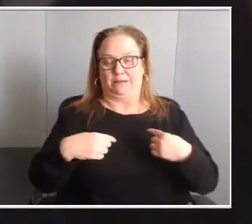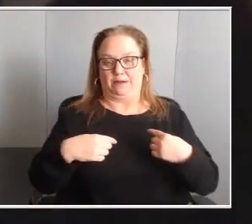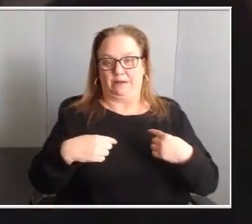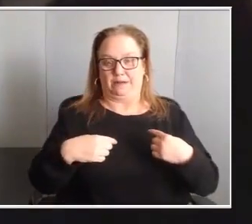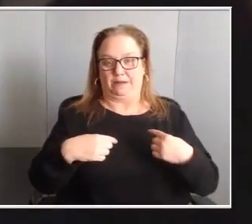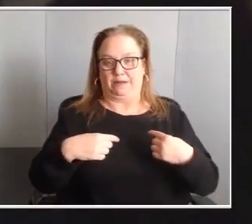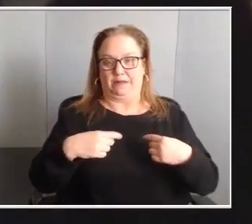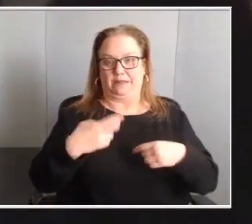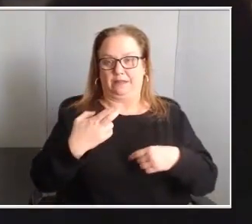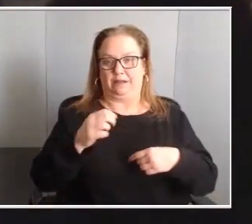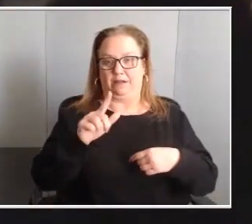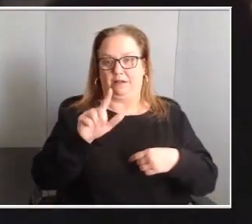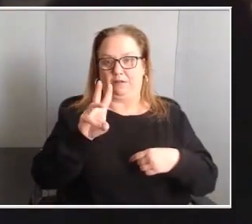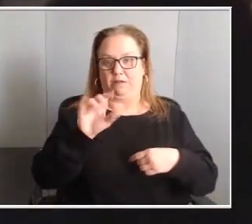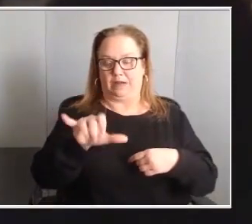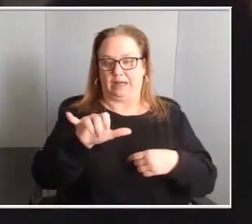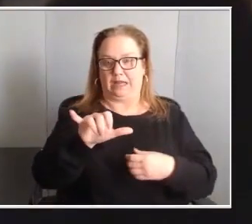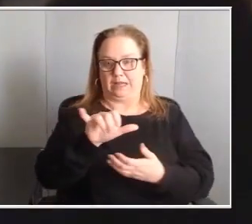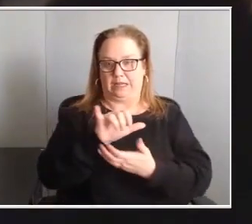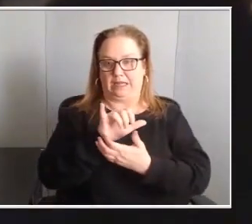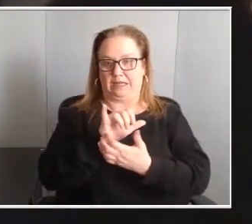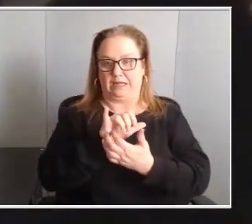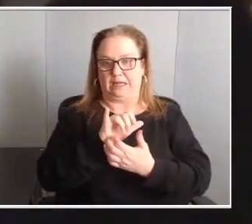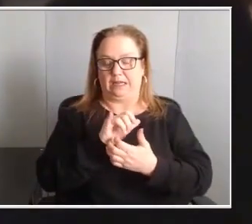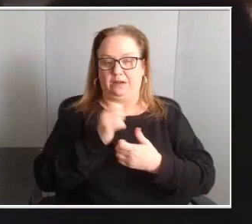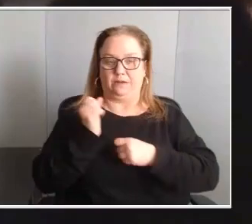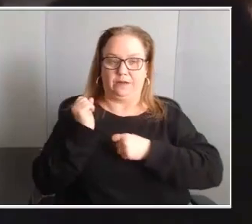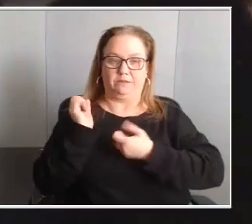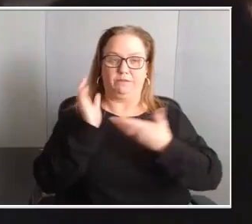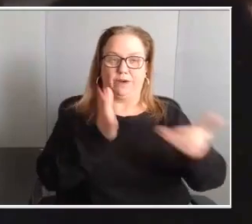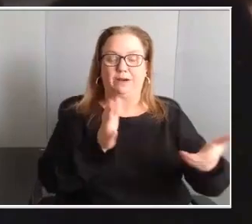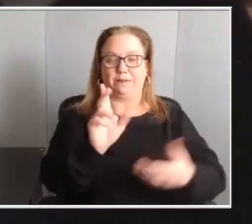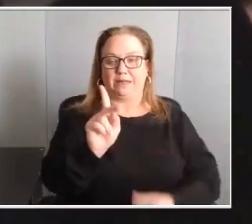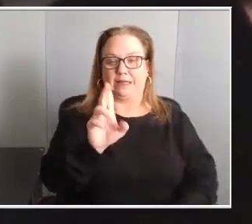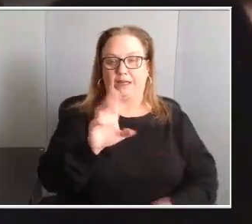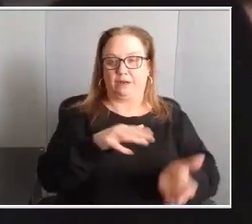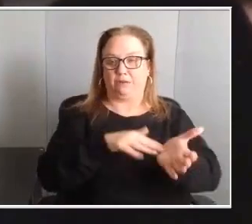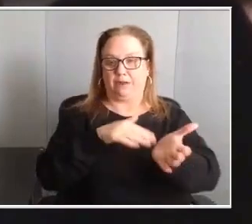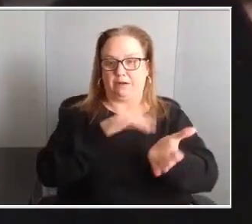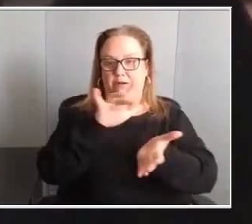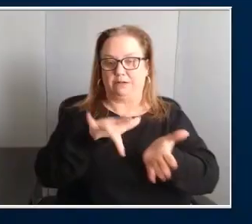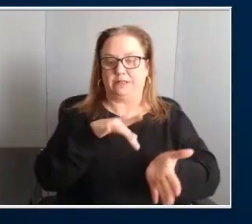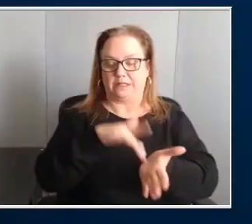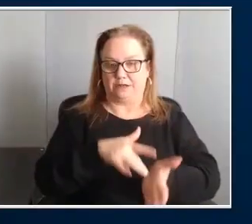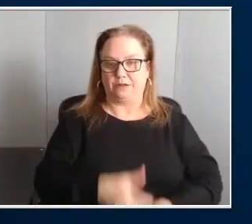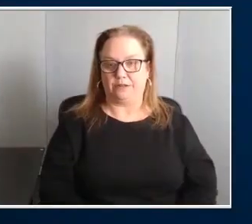down the hallway, and then we got him transported to KU Medical Center.